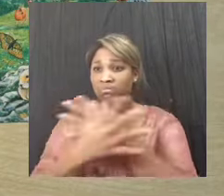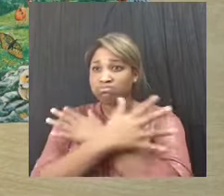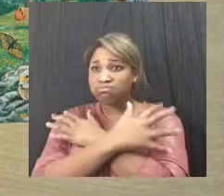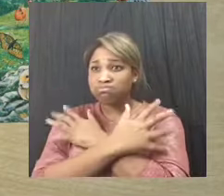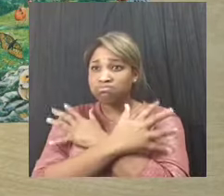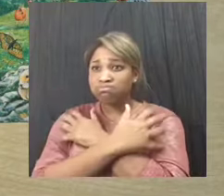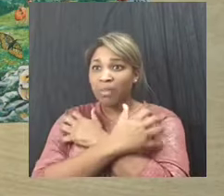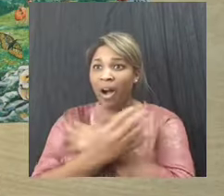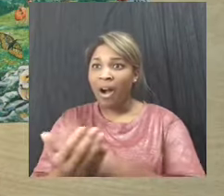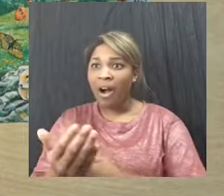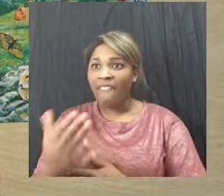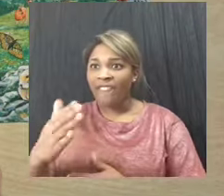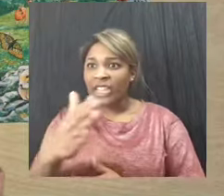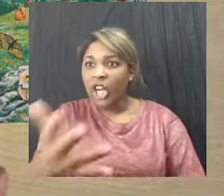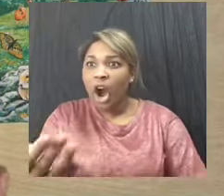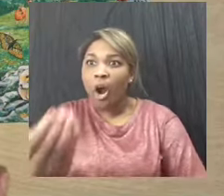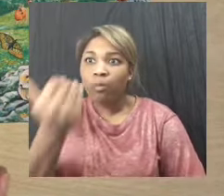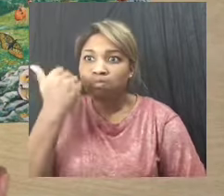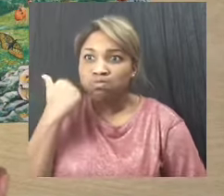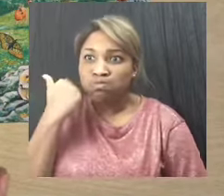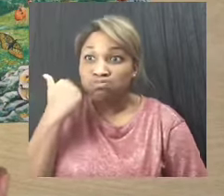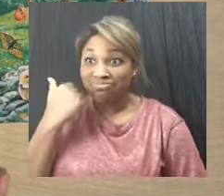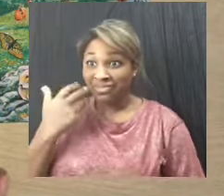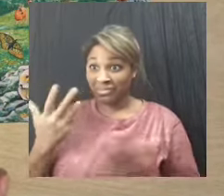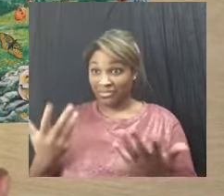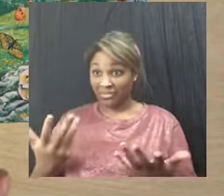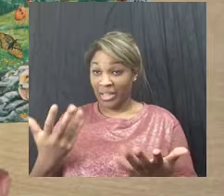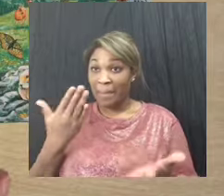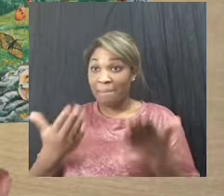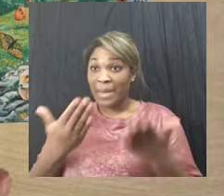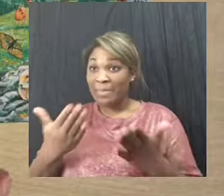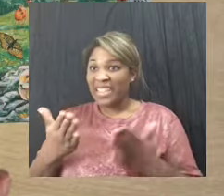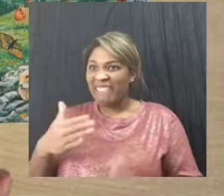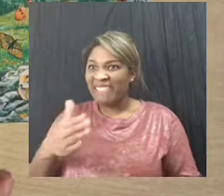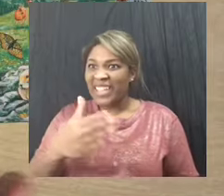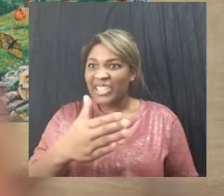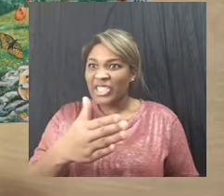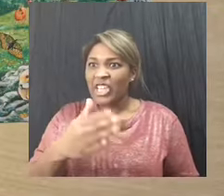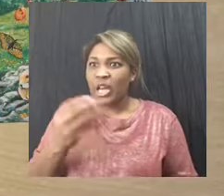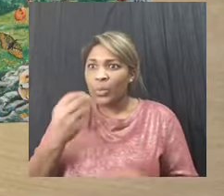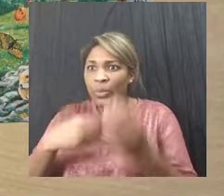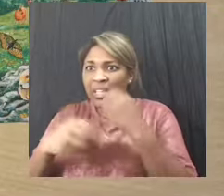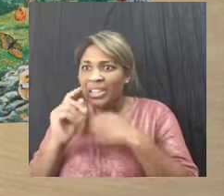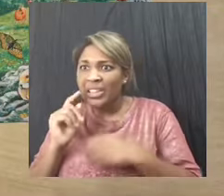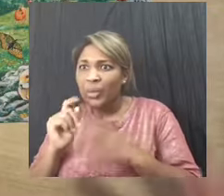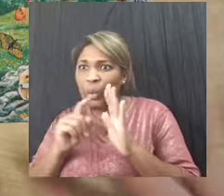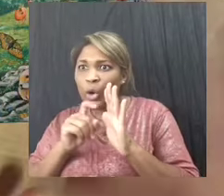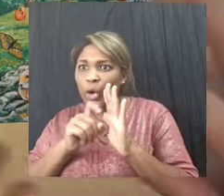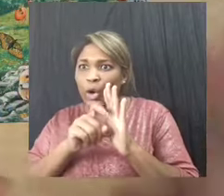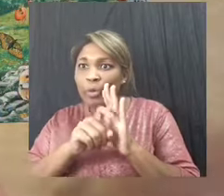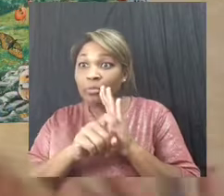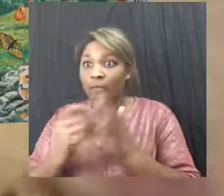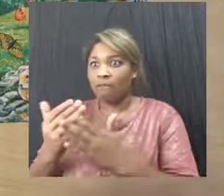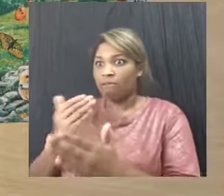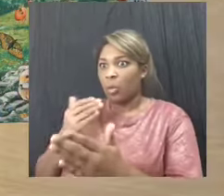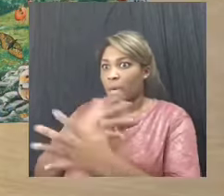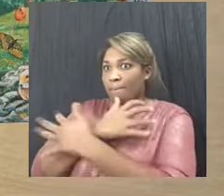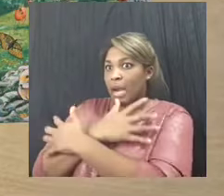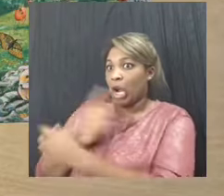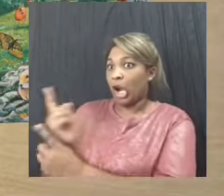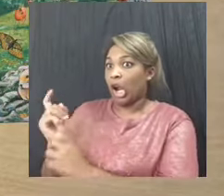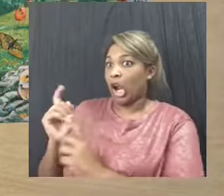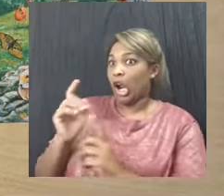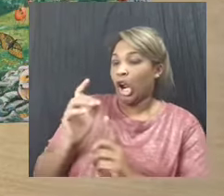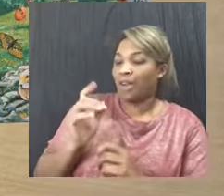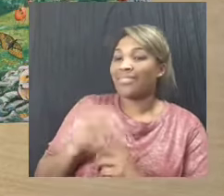some fish out of the water. Maybe the fish will eat worms before the bear gets them. All of these things are